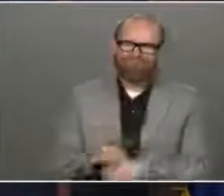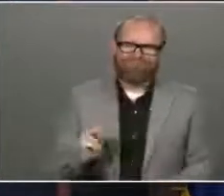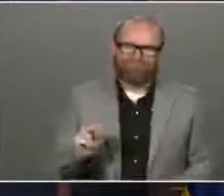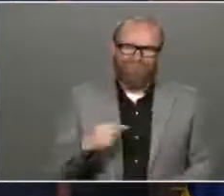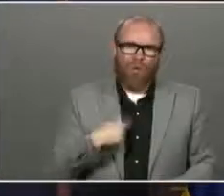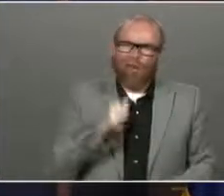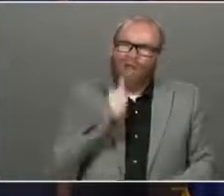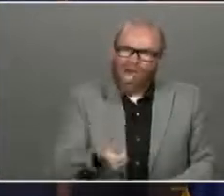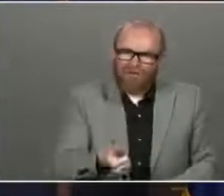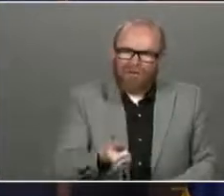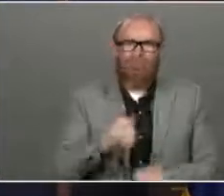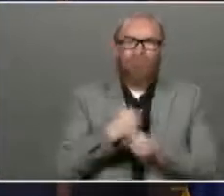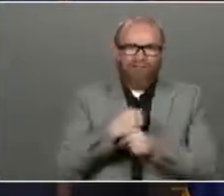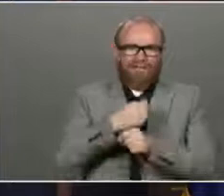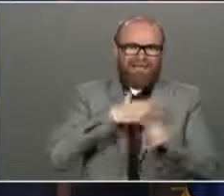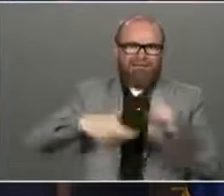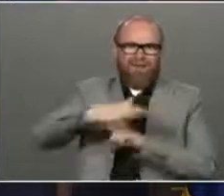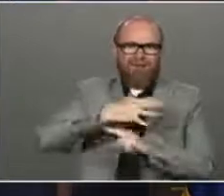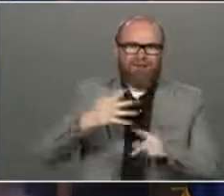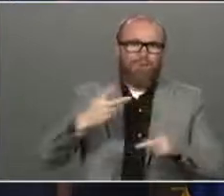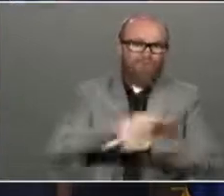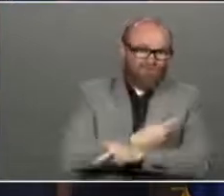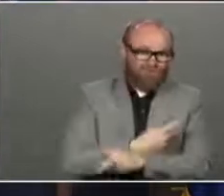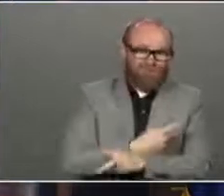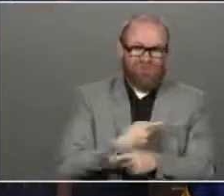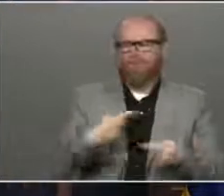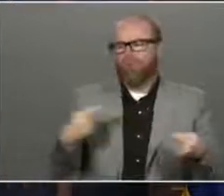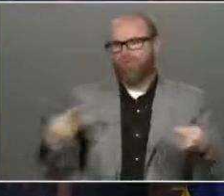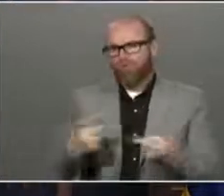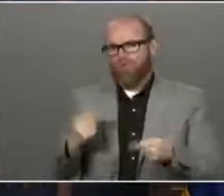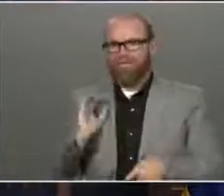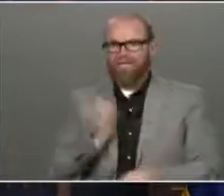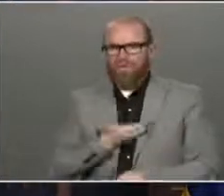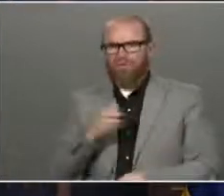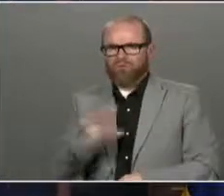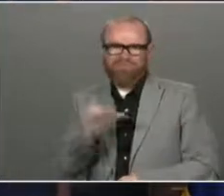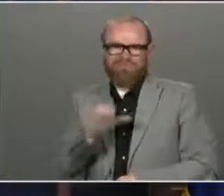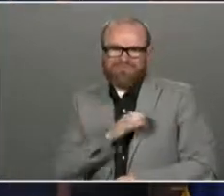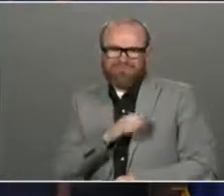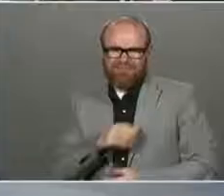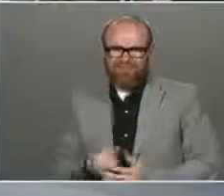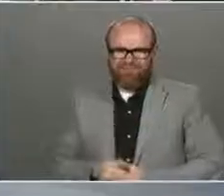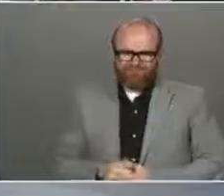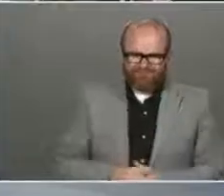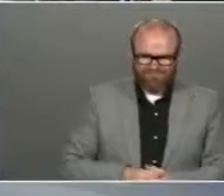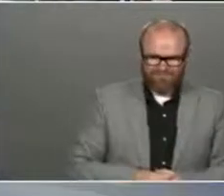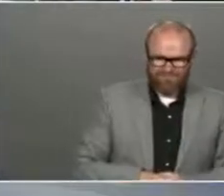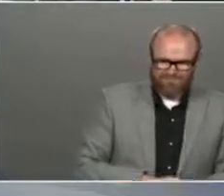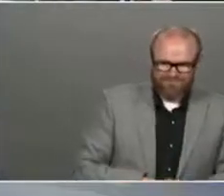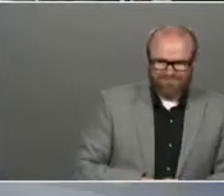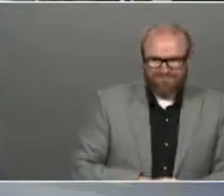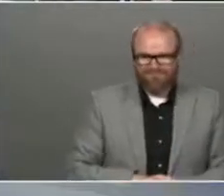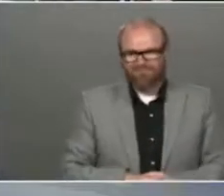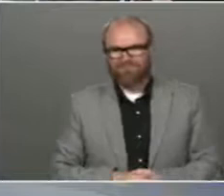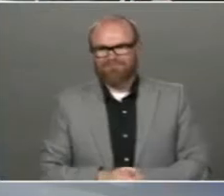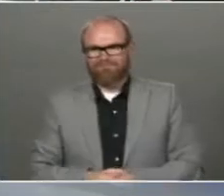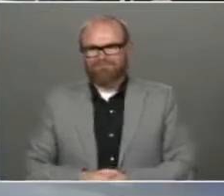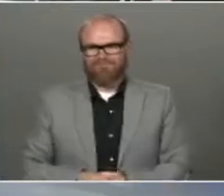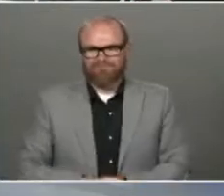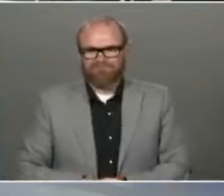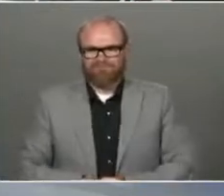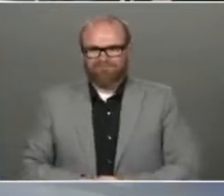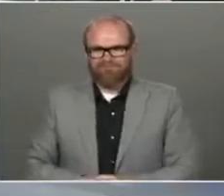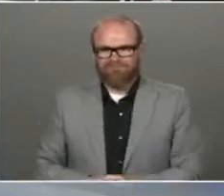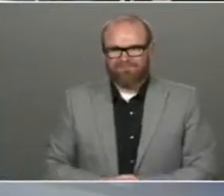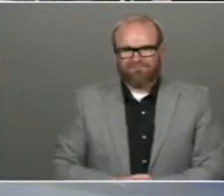is making the environment worse and we're hurting our citizens. And that's exactly what is happening. Governor, to change gears on here, I just bring